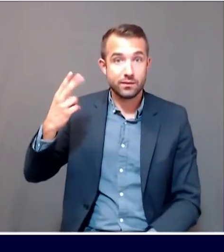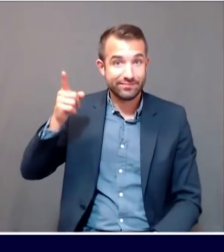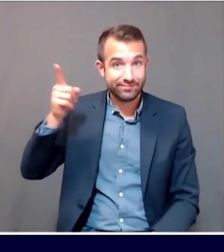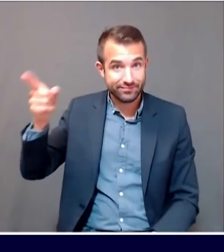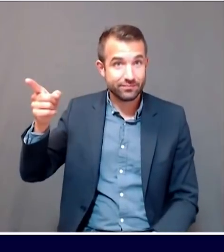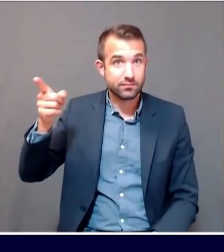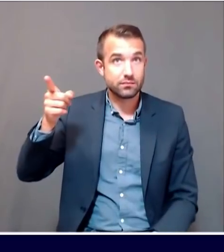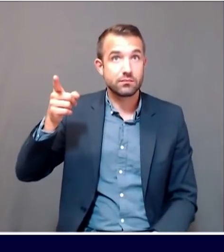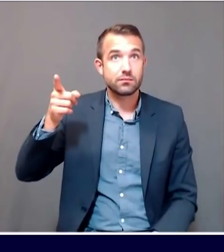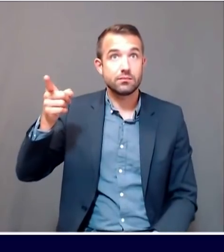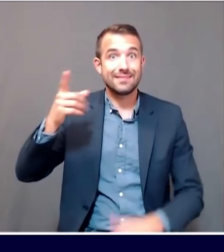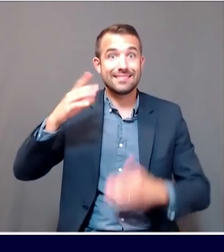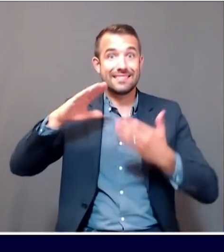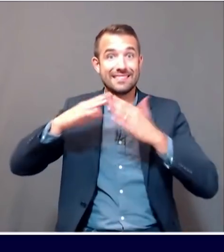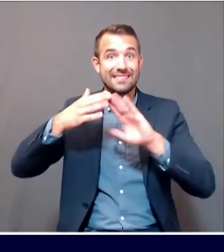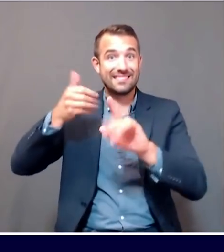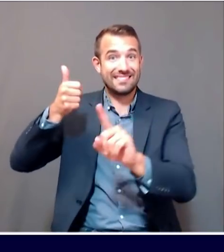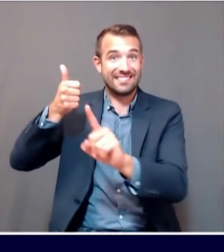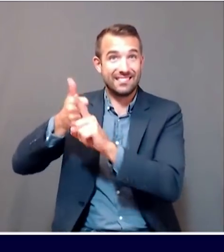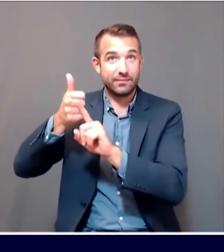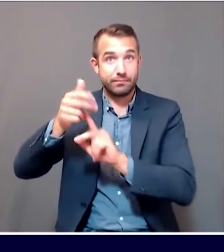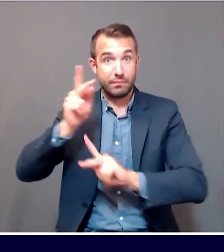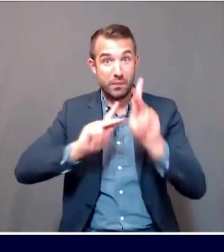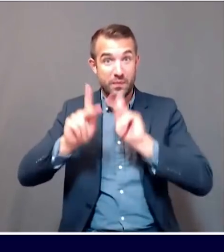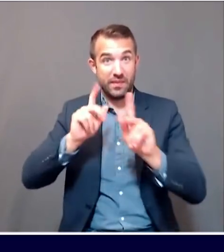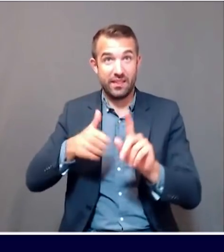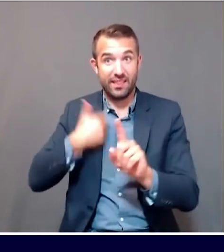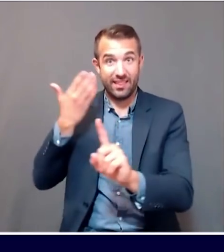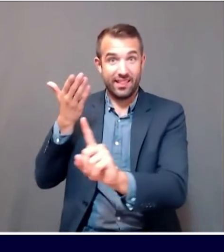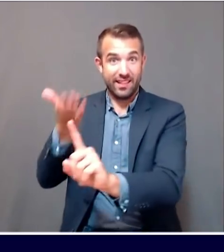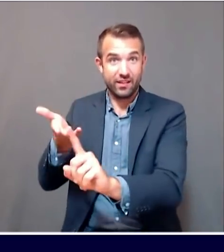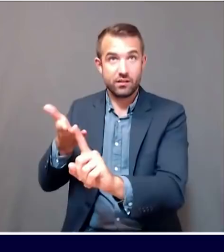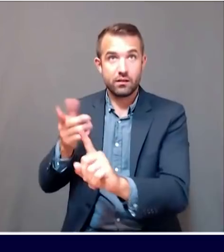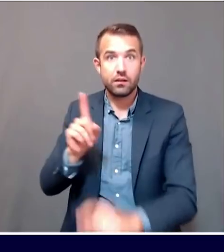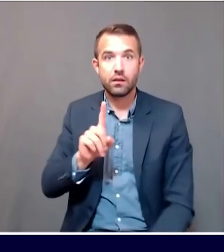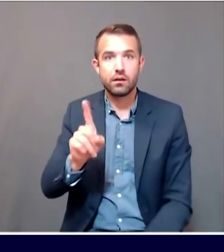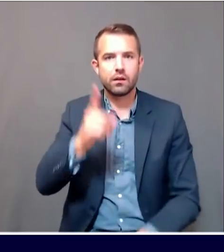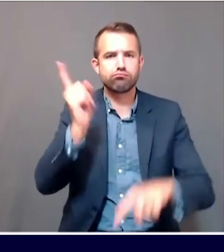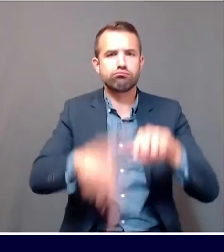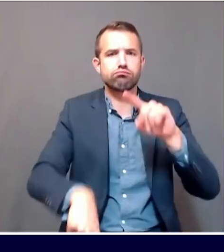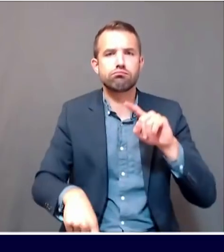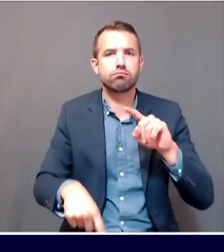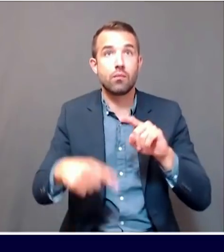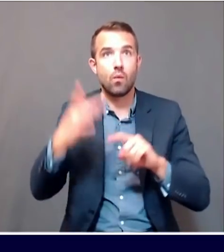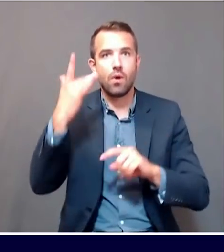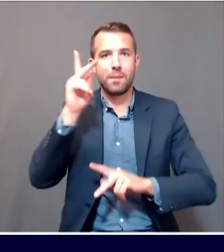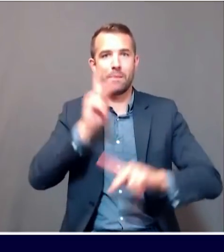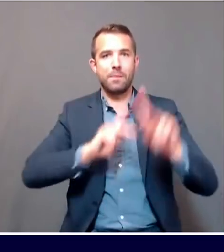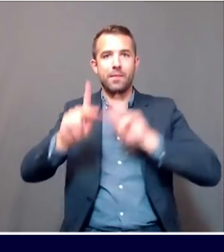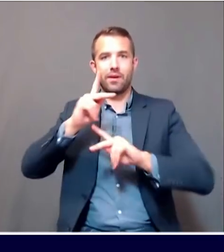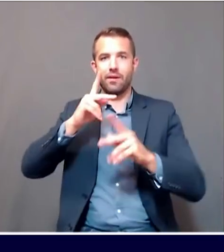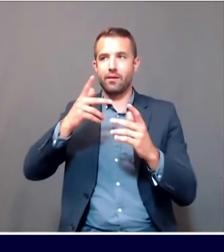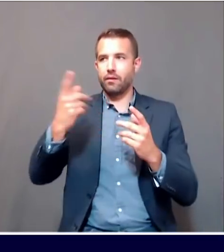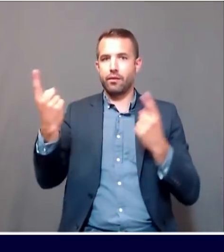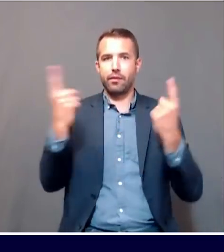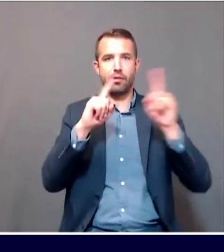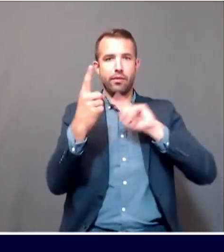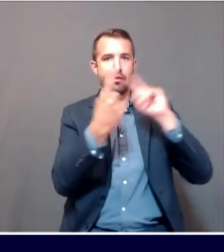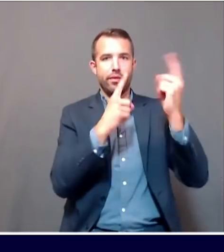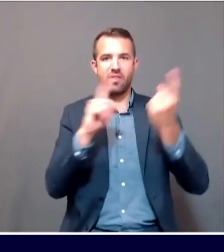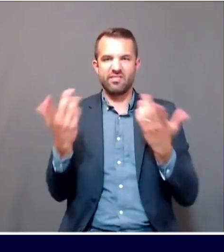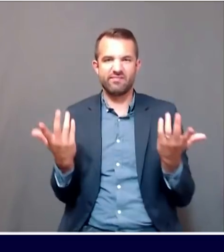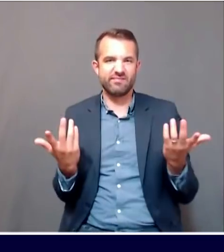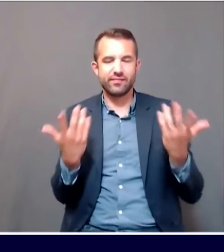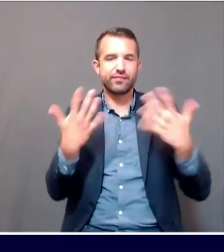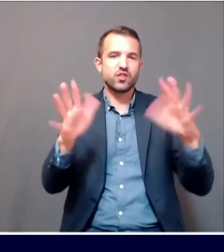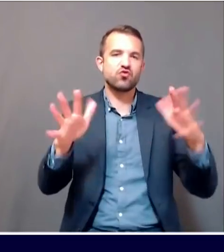to do that and not interact with anybody whatsoever. That would not be an appropriate thing for someone in quarantine to do. The same thing applies with